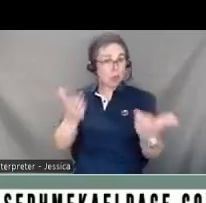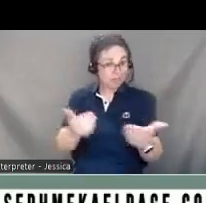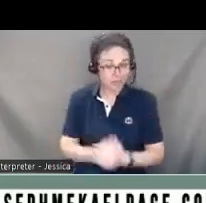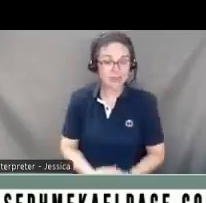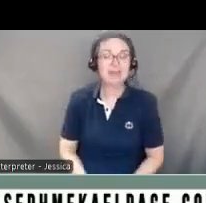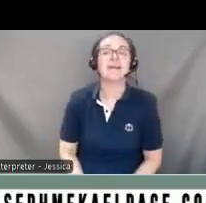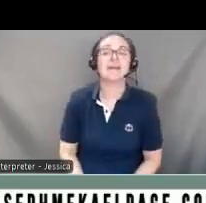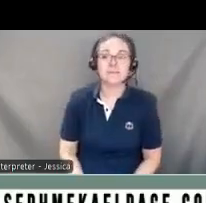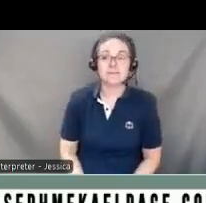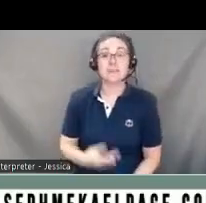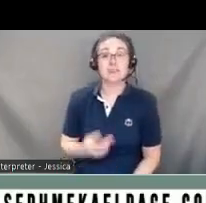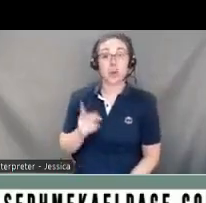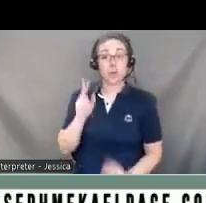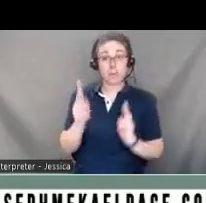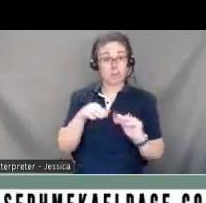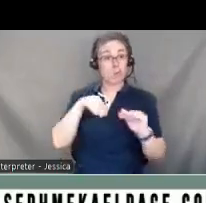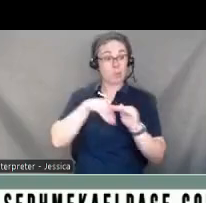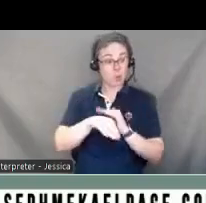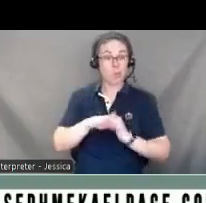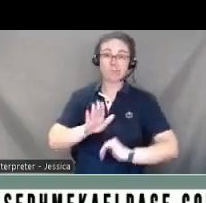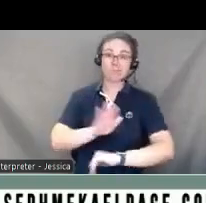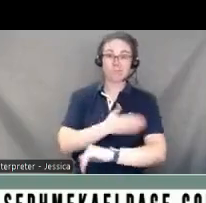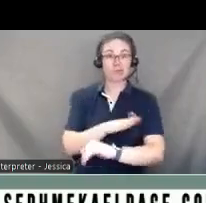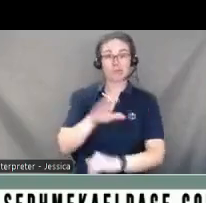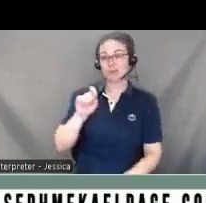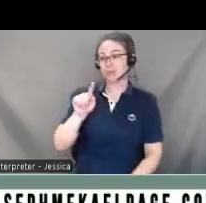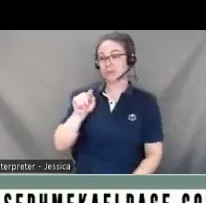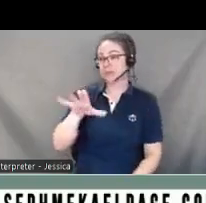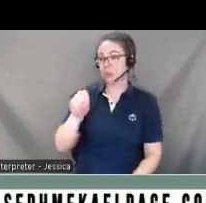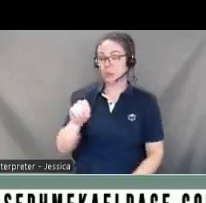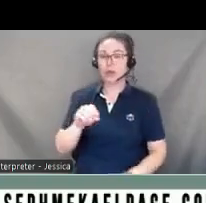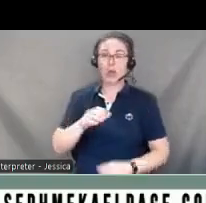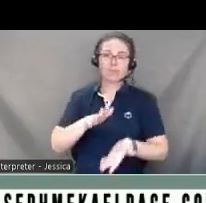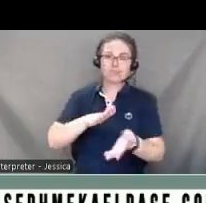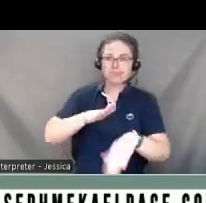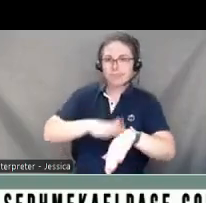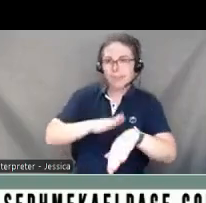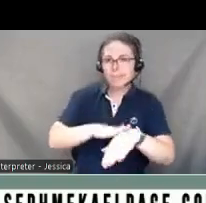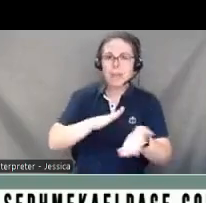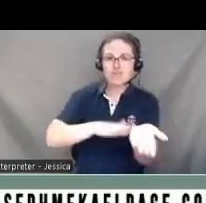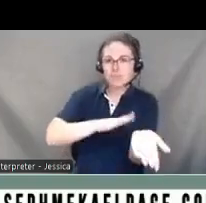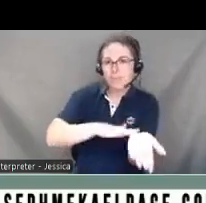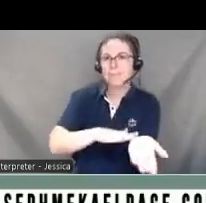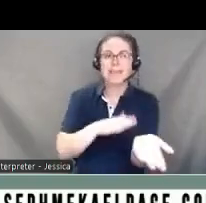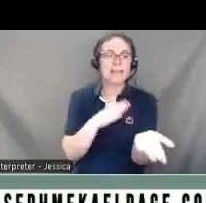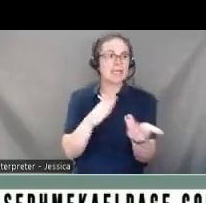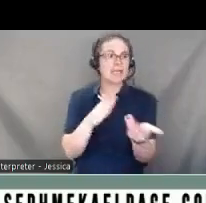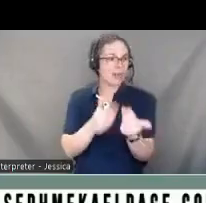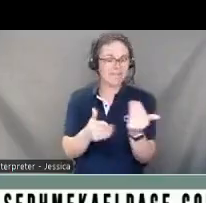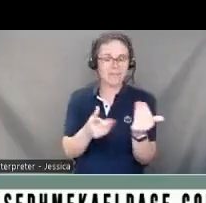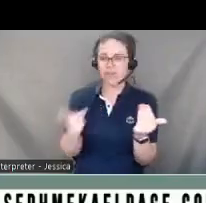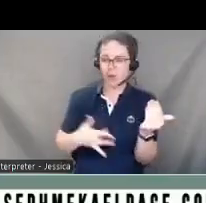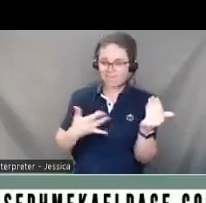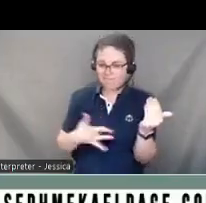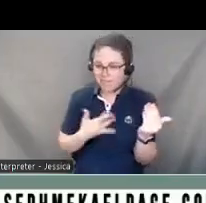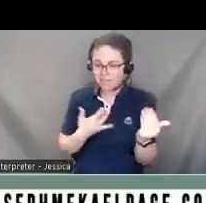actually go into the studio, record whatever beat, whatever they're interested in, going through their mental state. If they